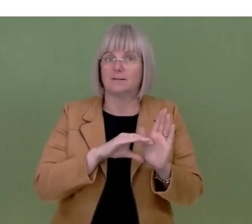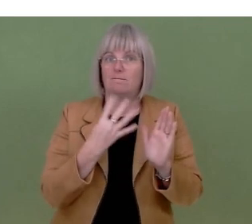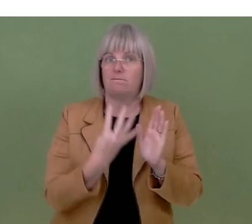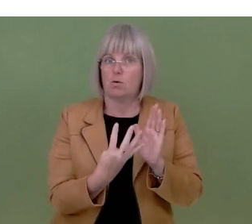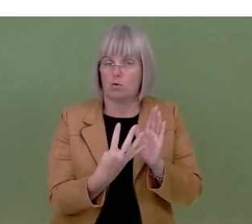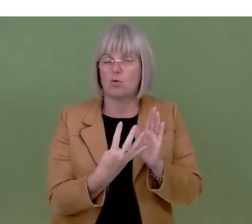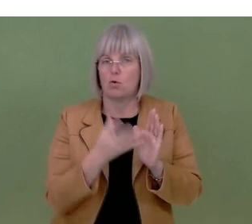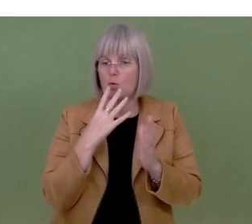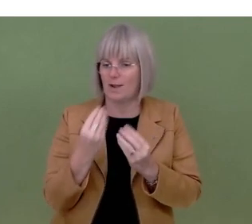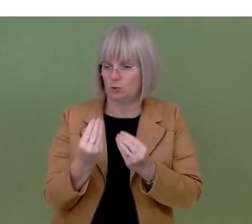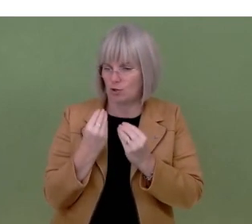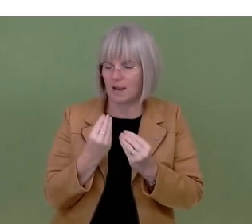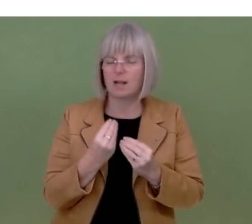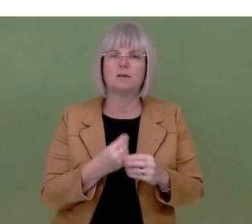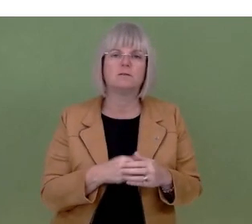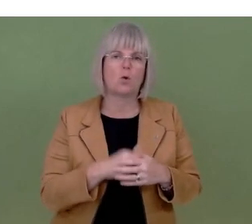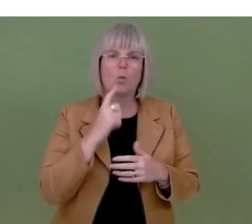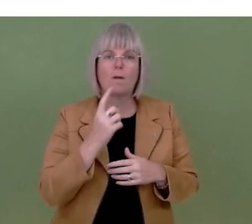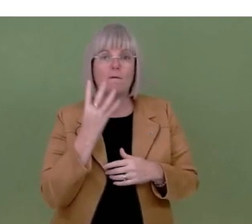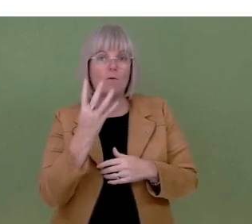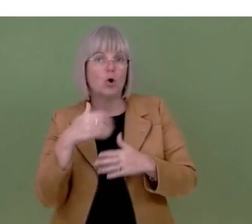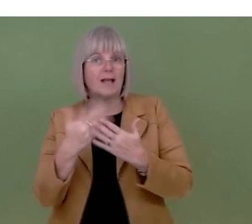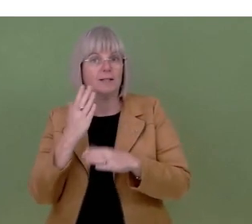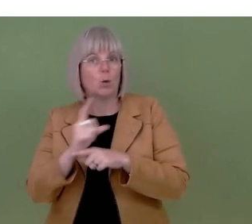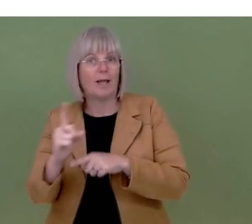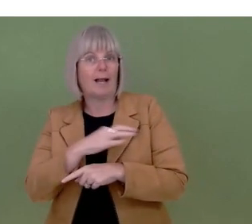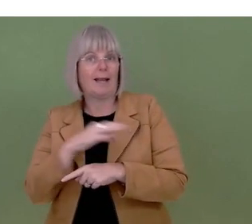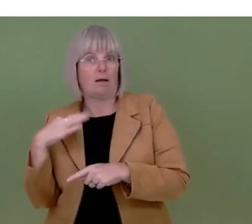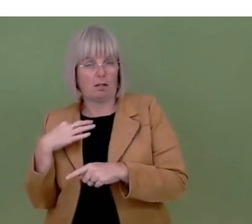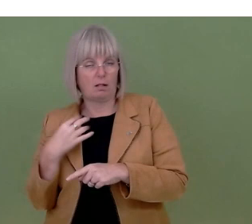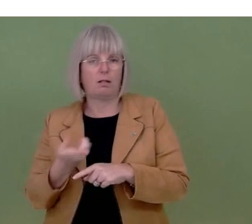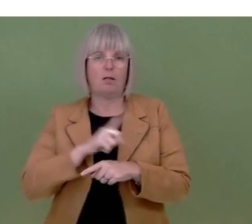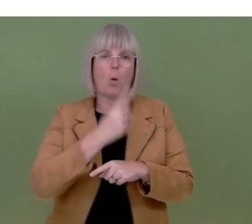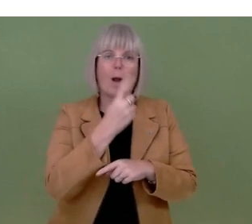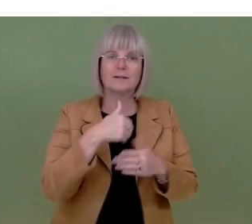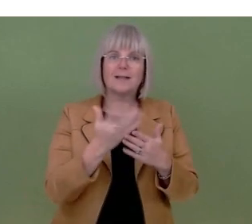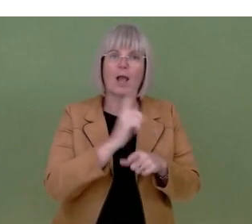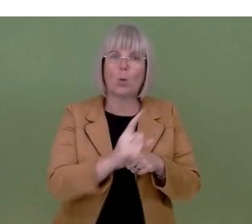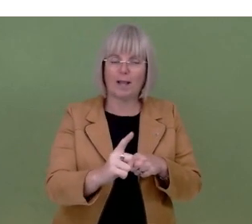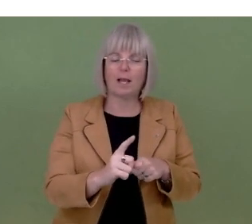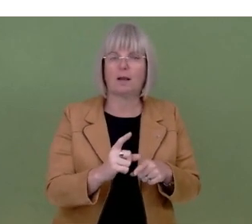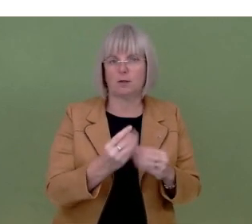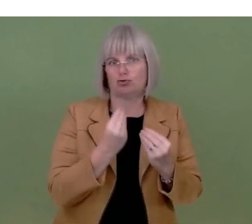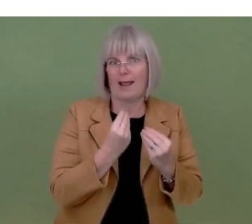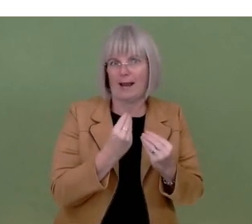week alongside being 4 days a week in clinical practice, and then Band 5 when they qualify as an app.